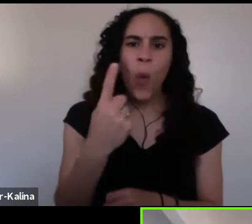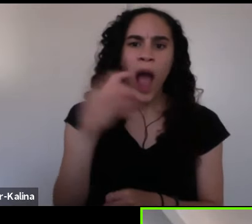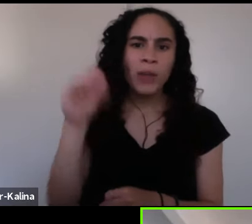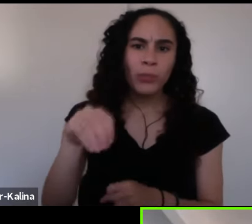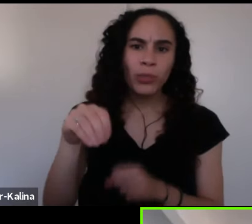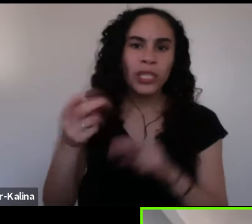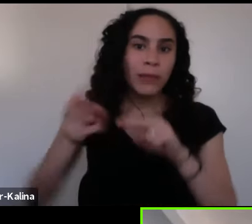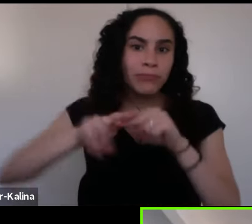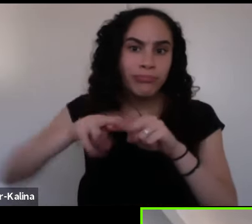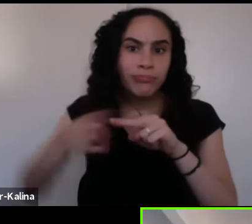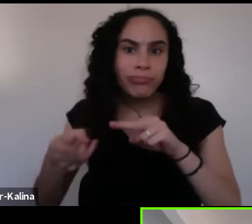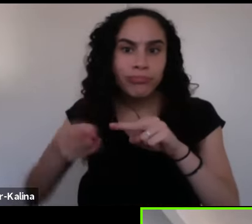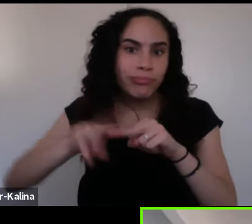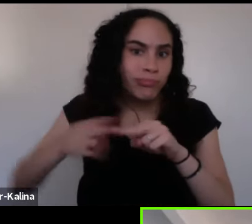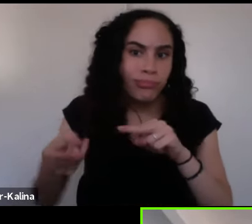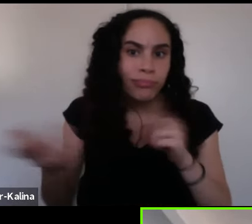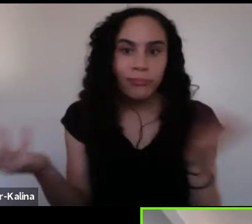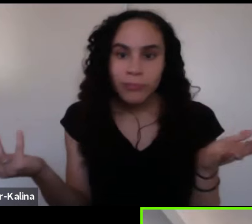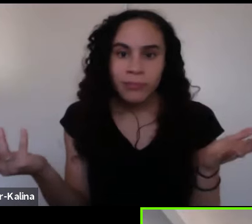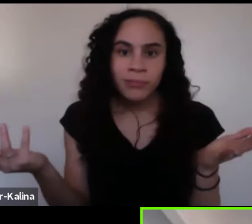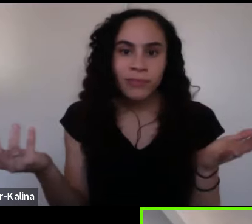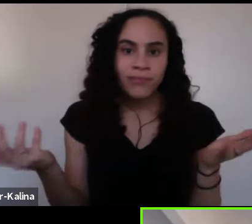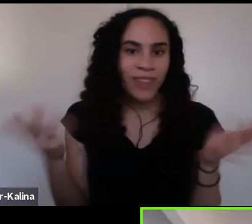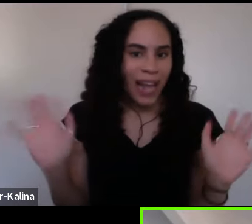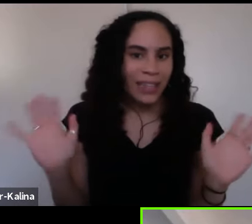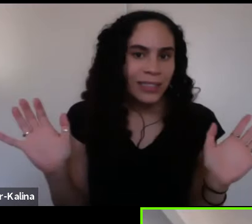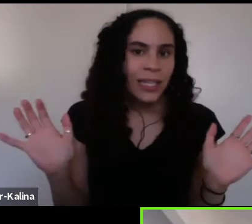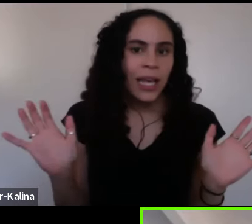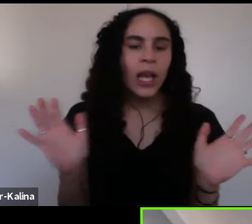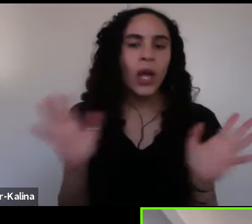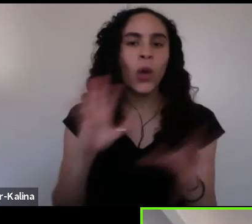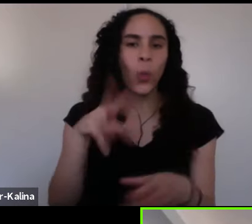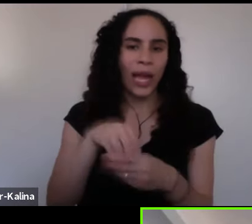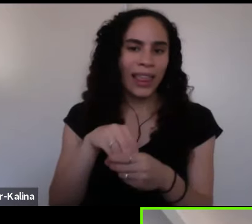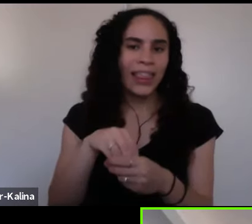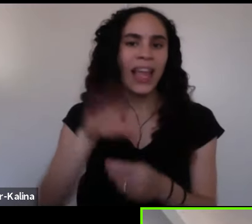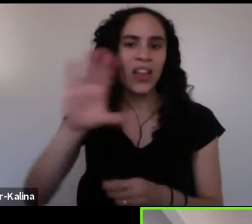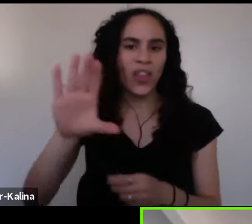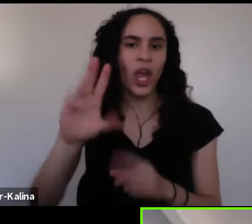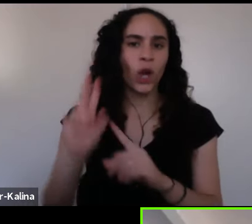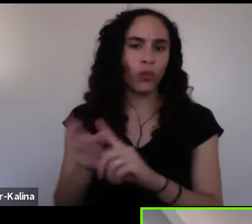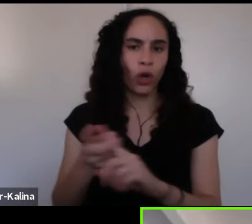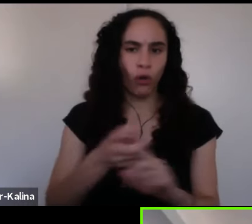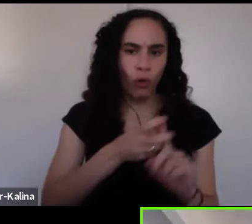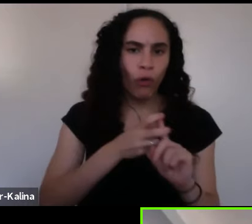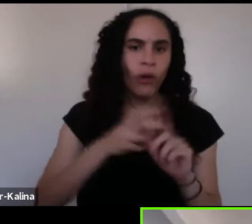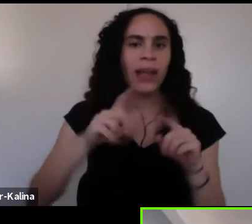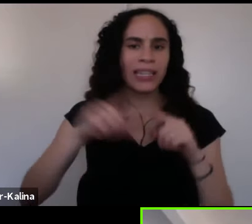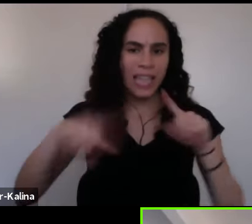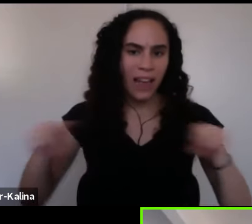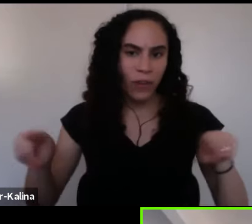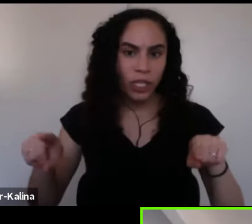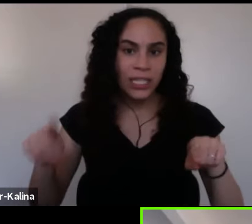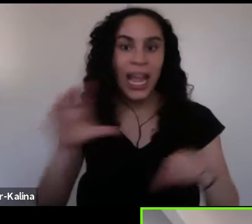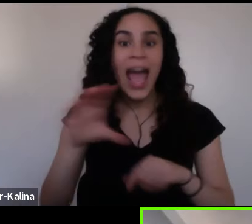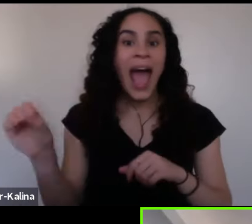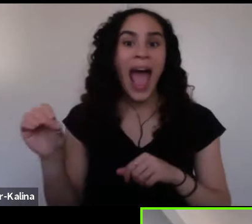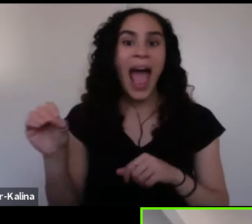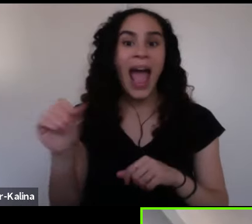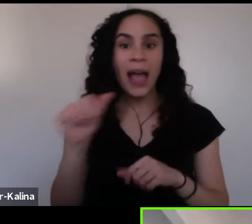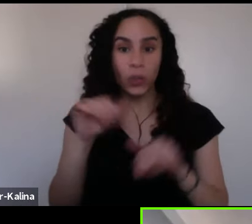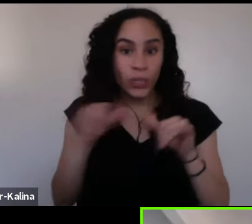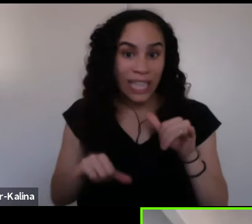down, within the diversity of the recruiting and also in retention. And that didn't make any sense to